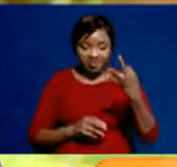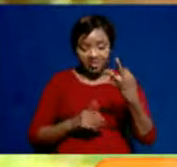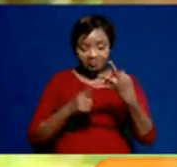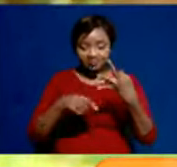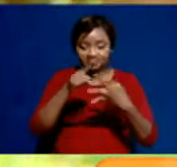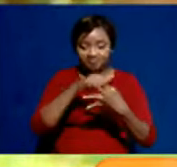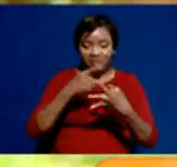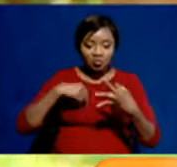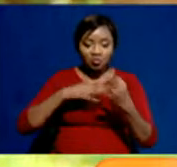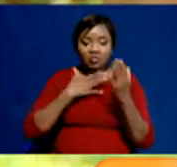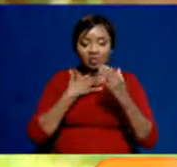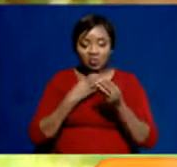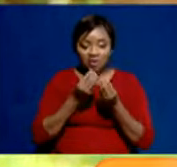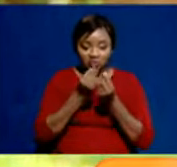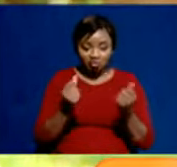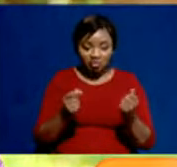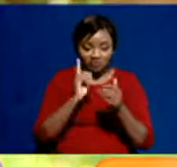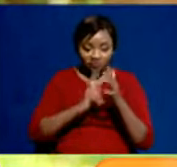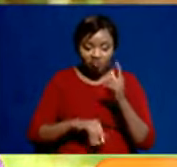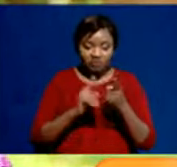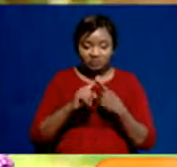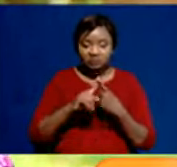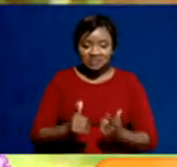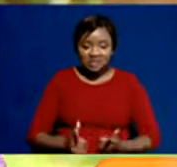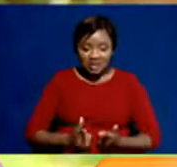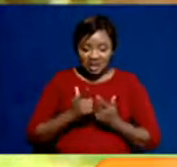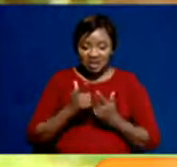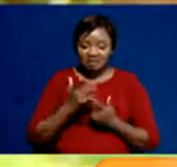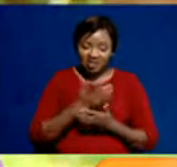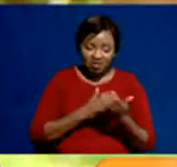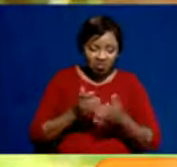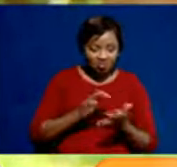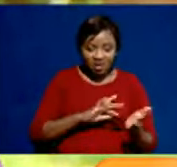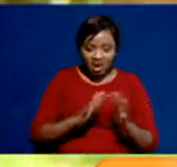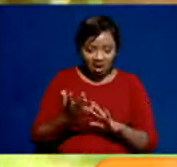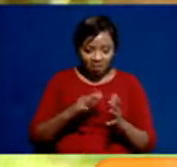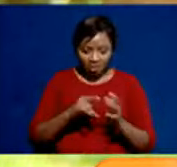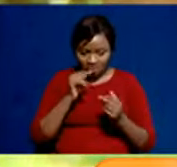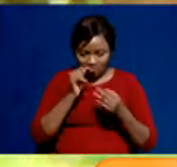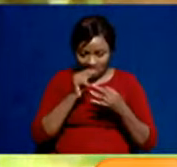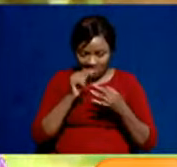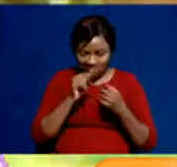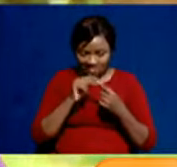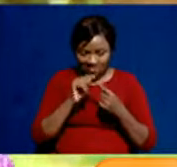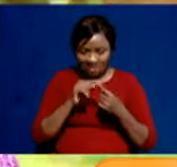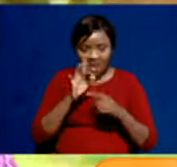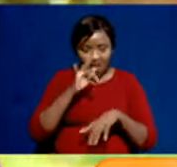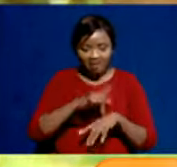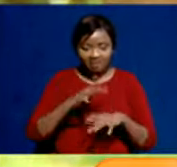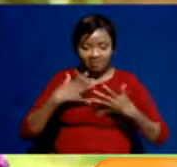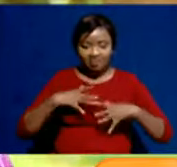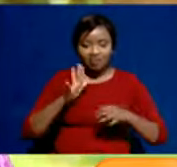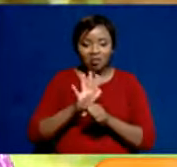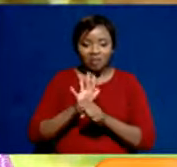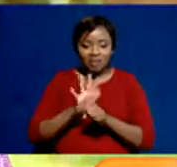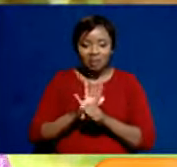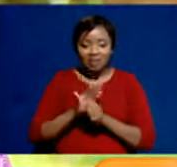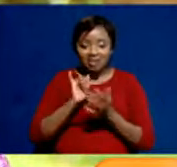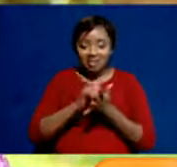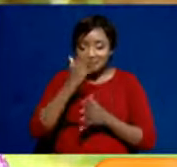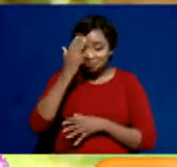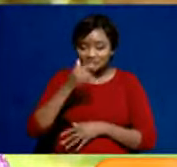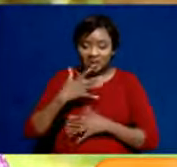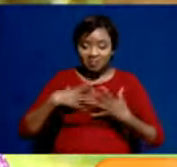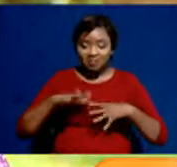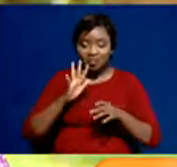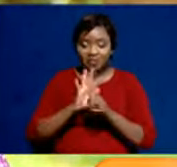were cost of living. That is what was pressing people. And that's what made actually